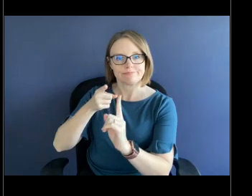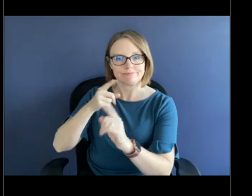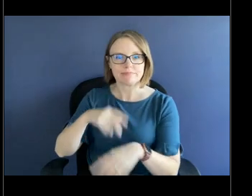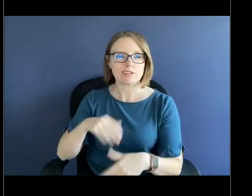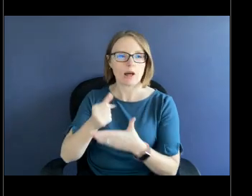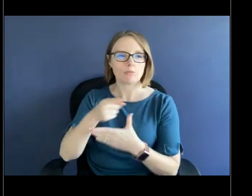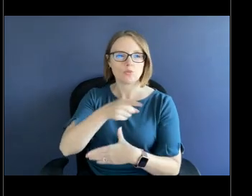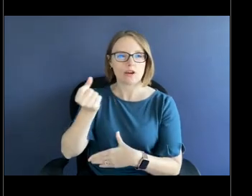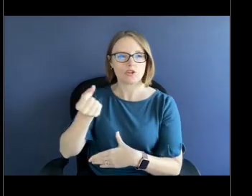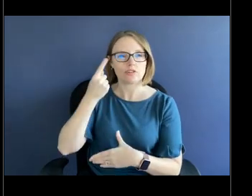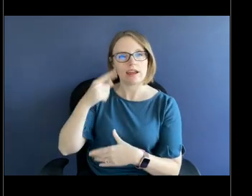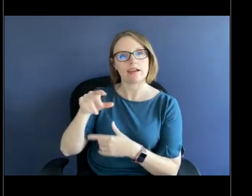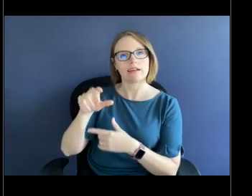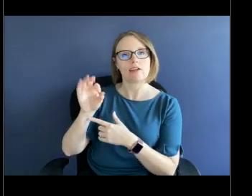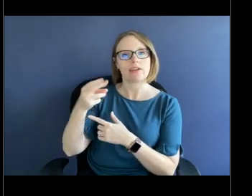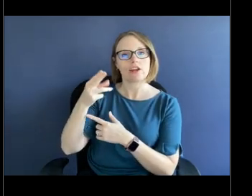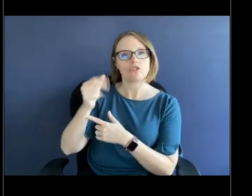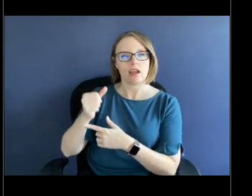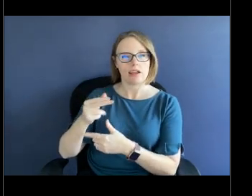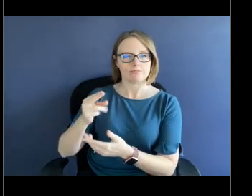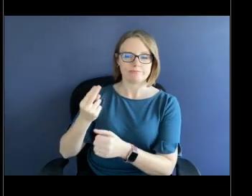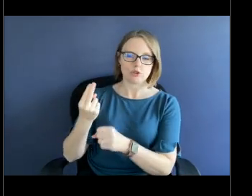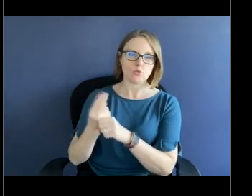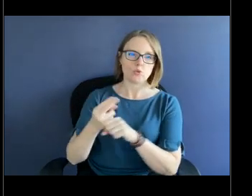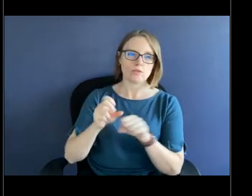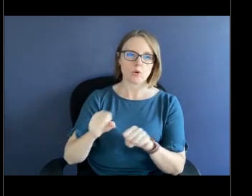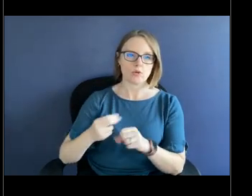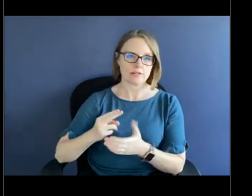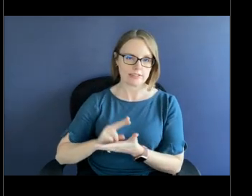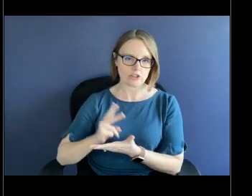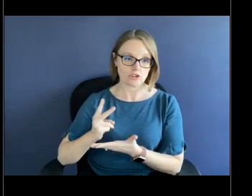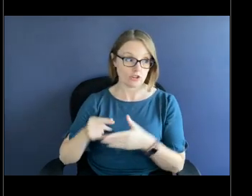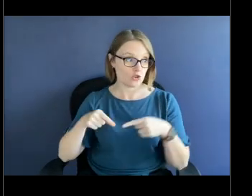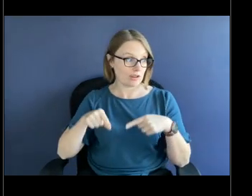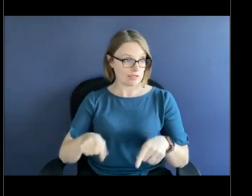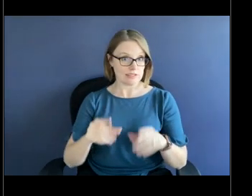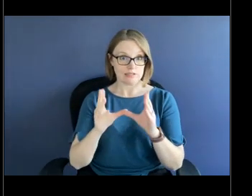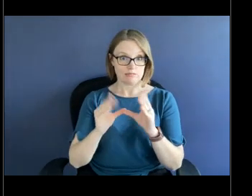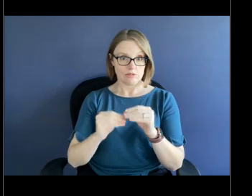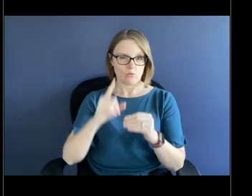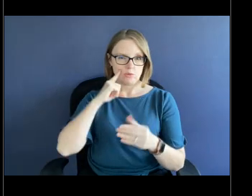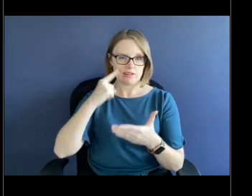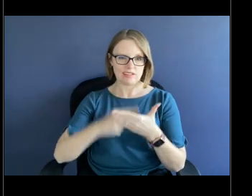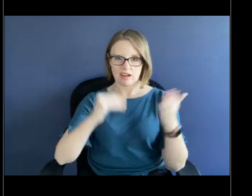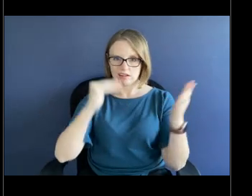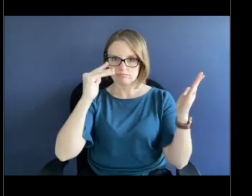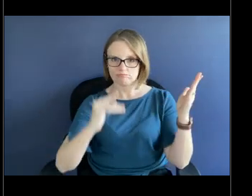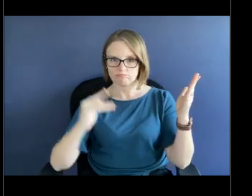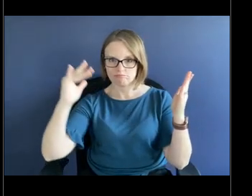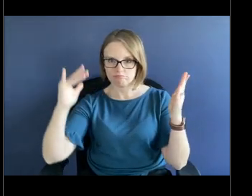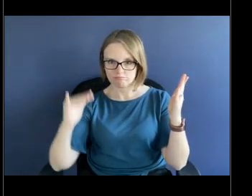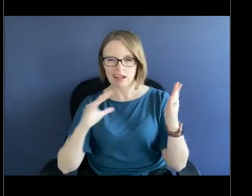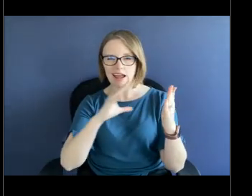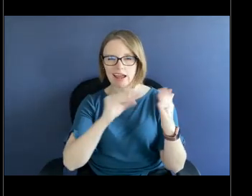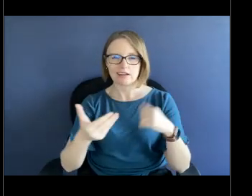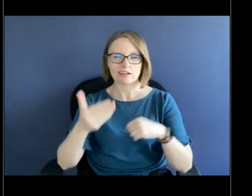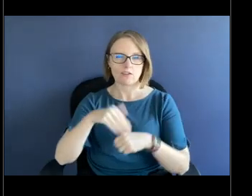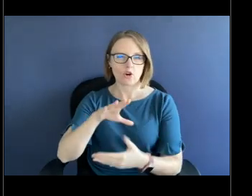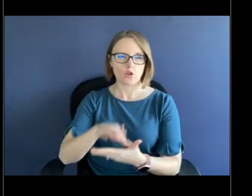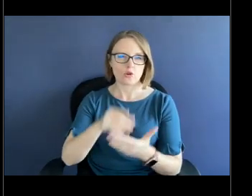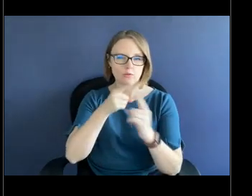During this session, we will cover the following topics and learning objectives.